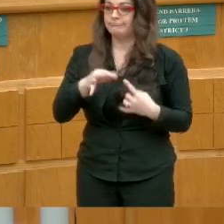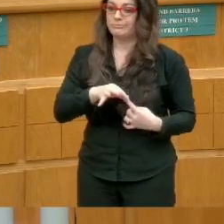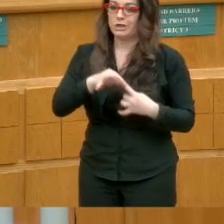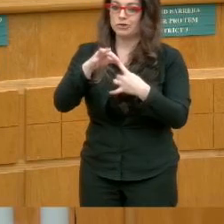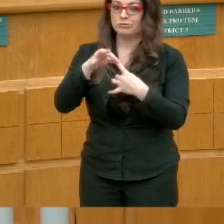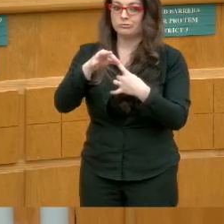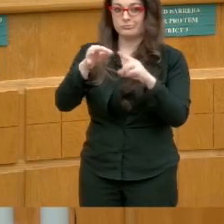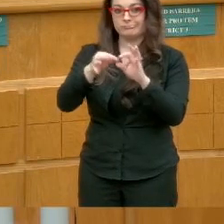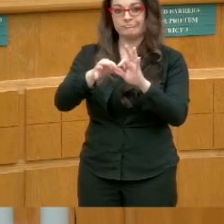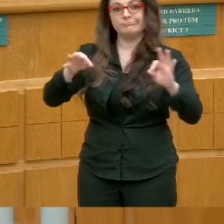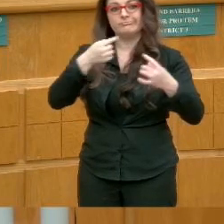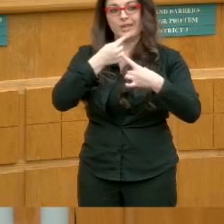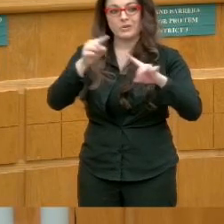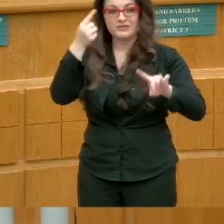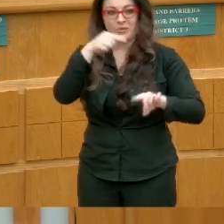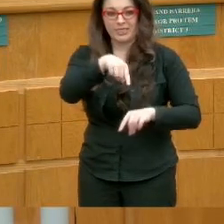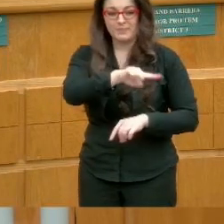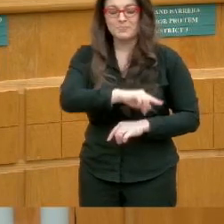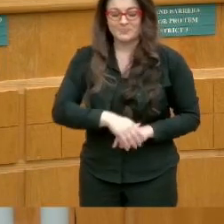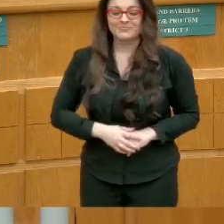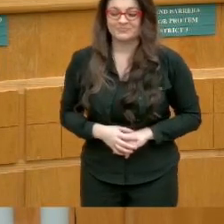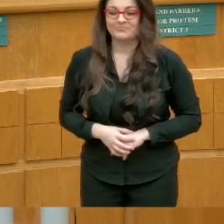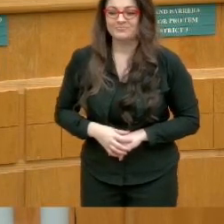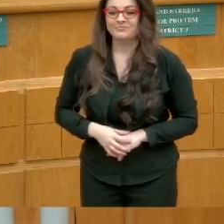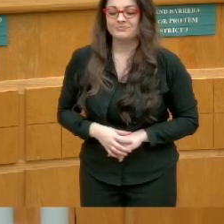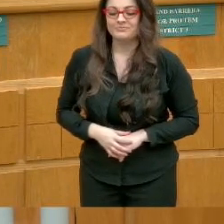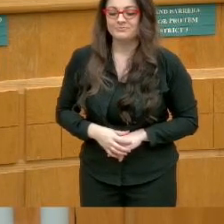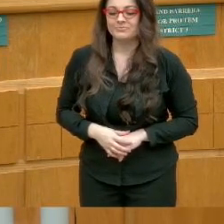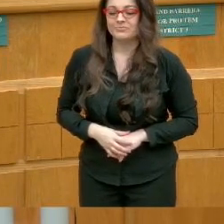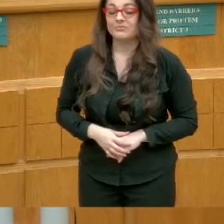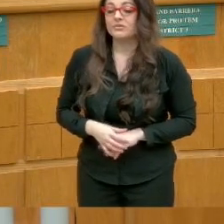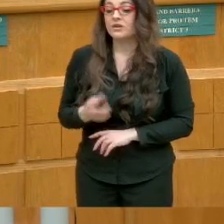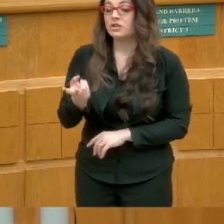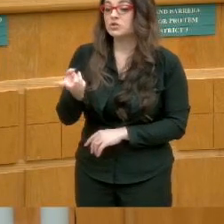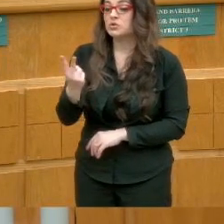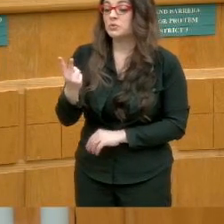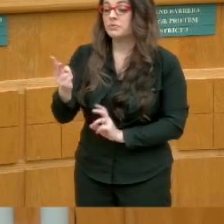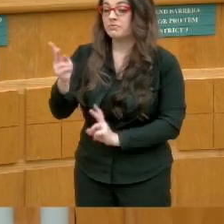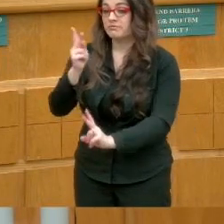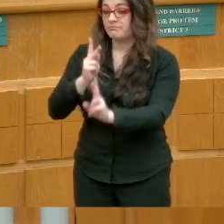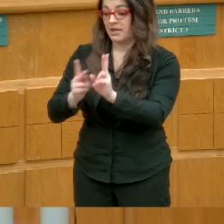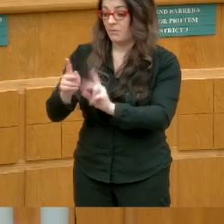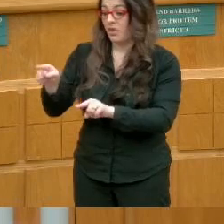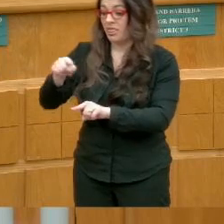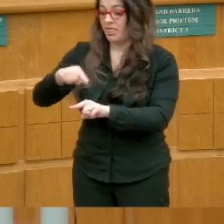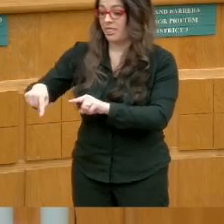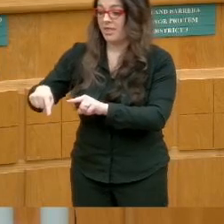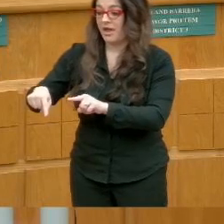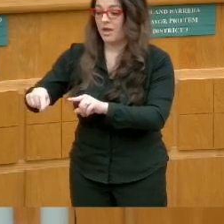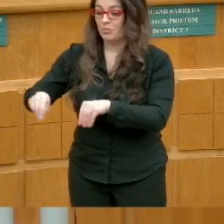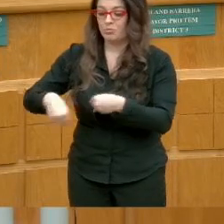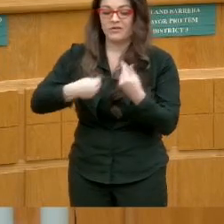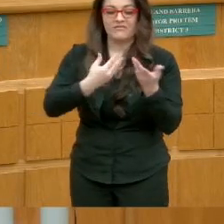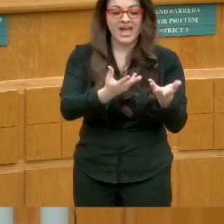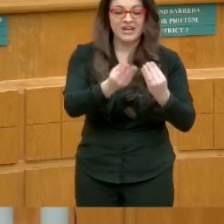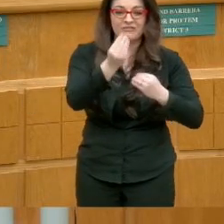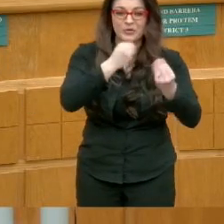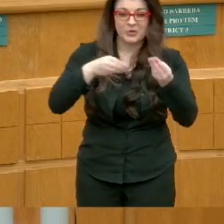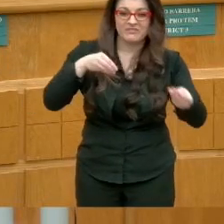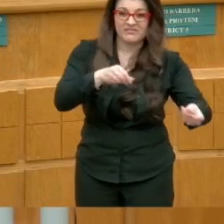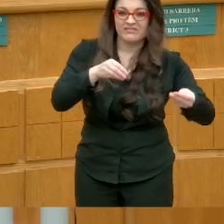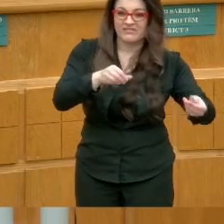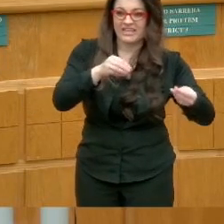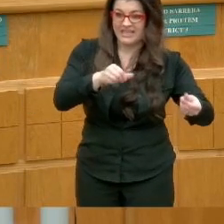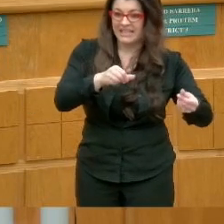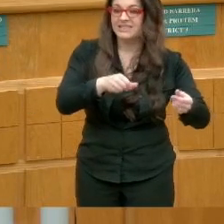Nurses Day. And then we want to thank 2 individuals that have fed city employees. That's something that the community has done a great job